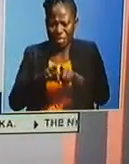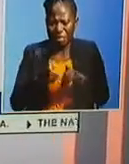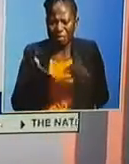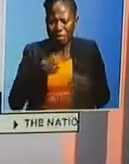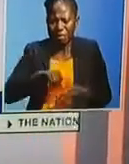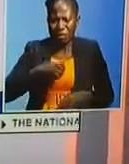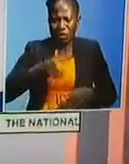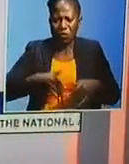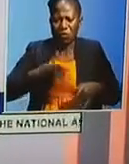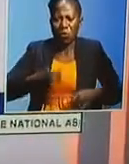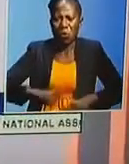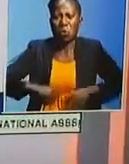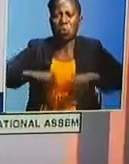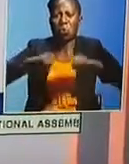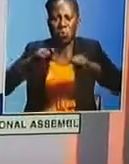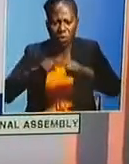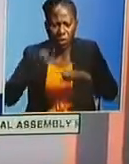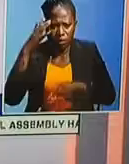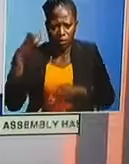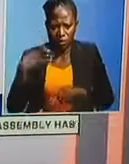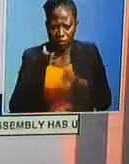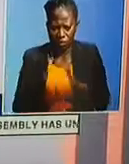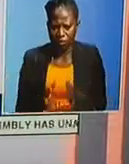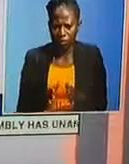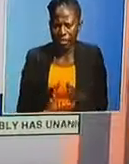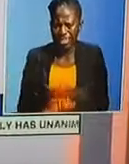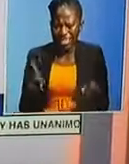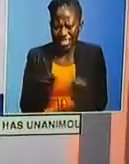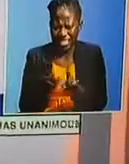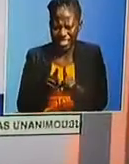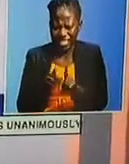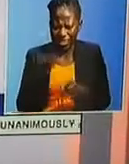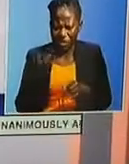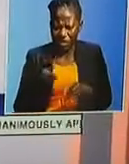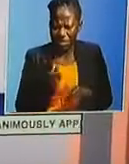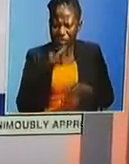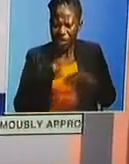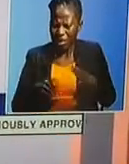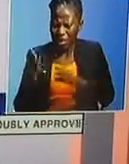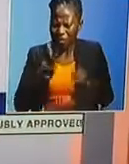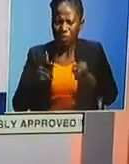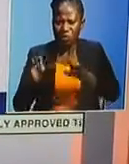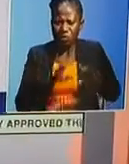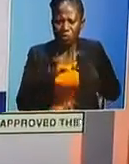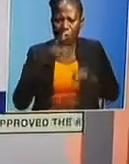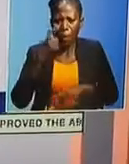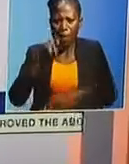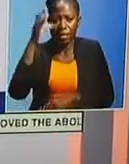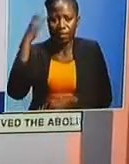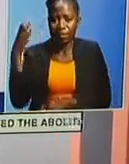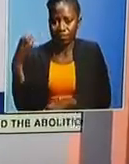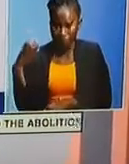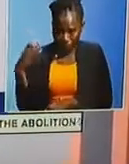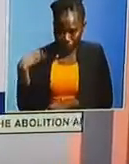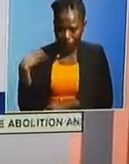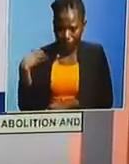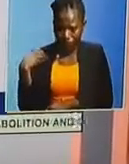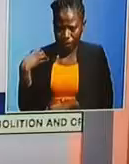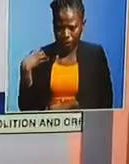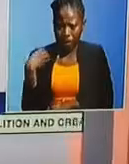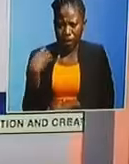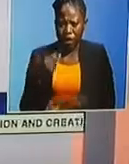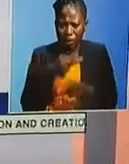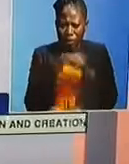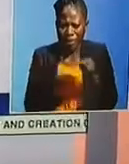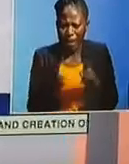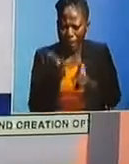other officers sometimes works to the detriment of what people are supposed to do in a particular office. And it takes away the independence of individuals